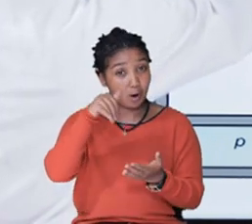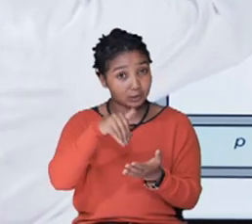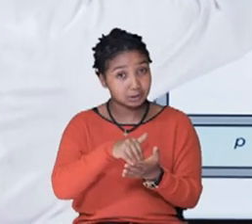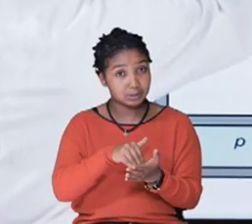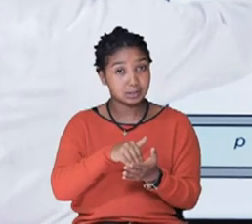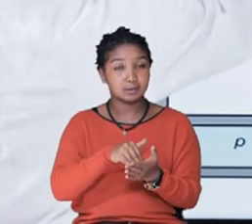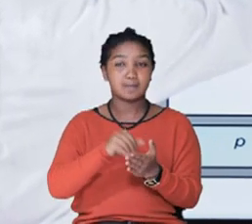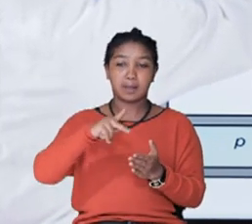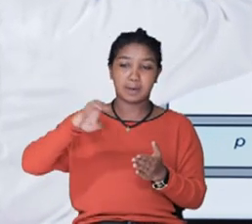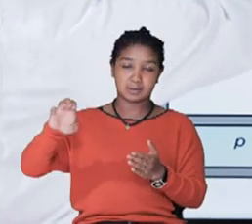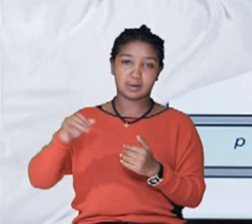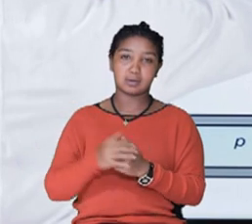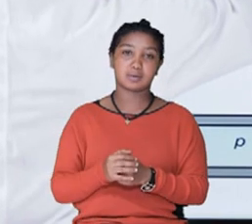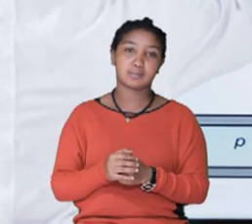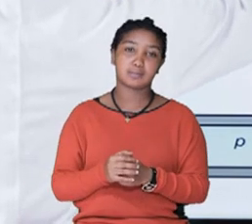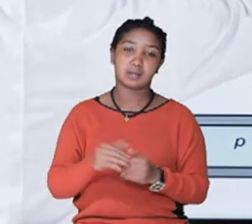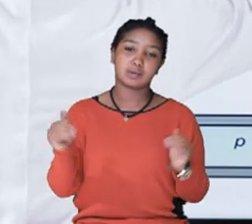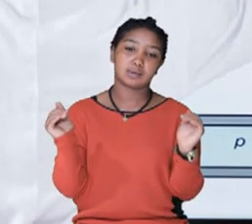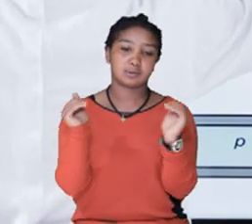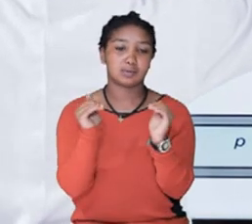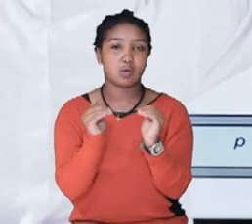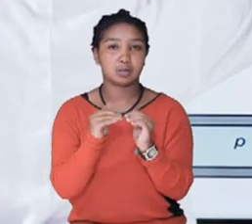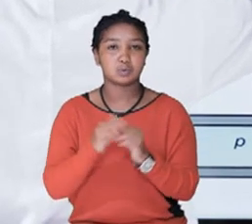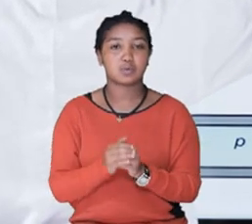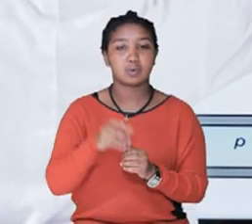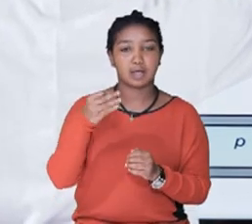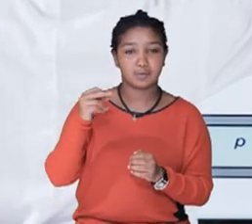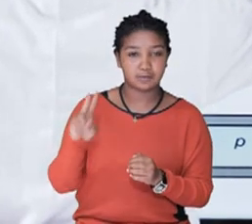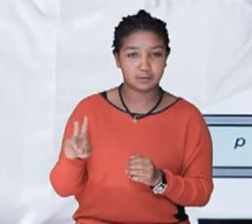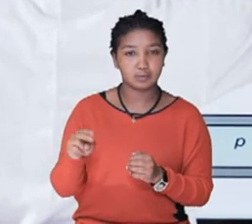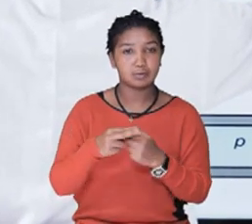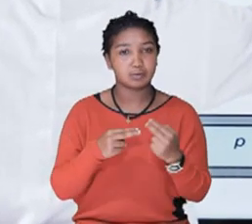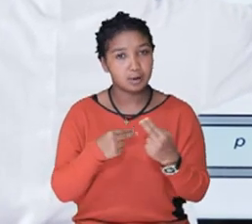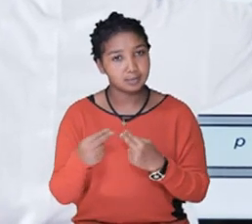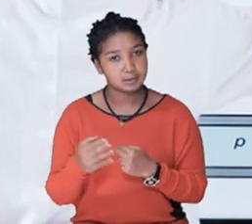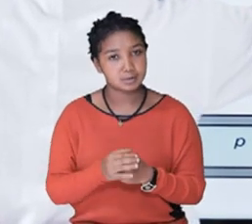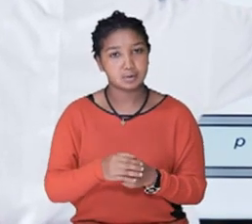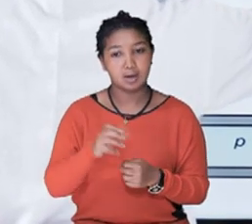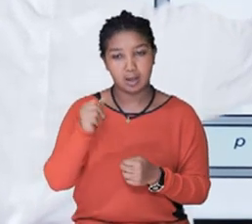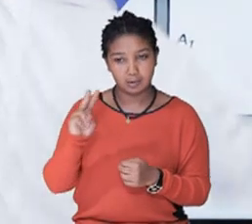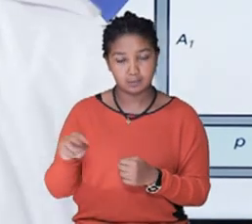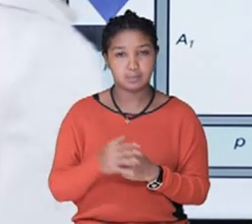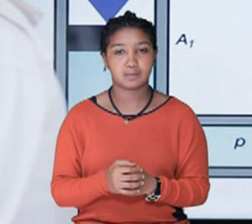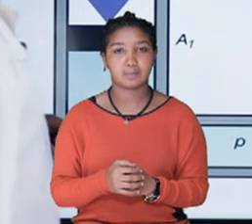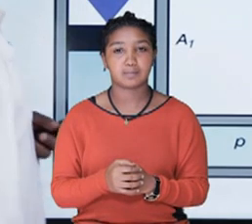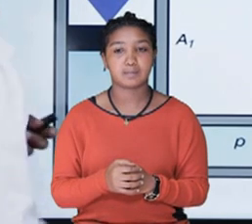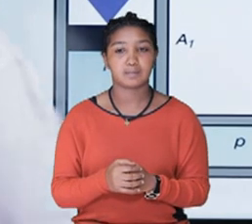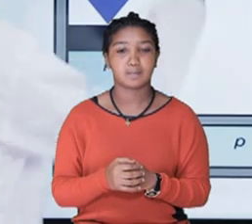4,000 Pascal is equals to F2 times A2.